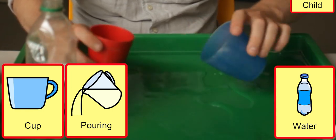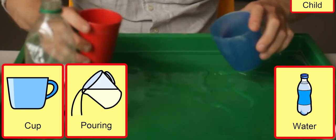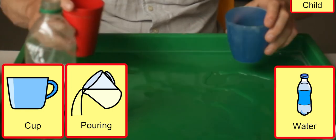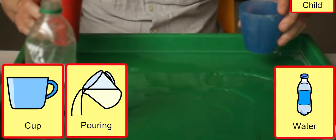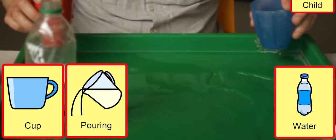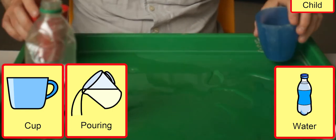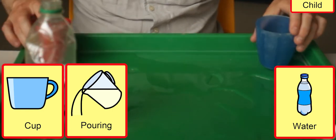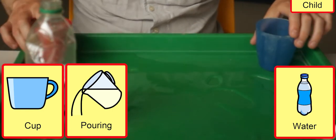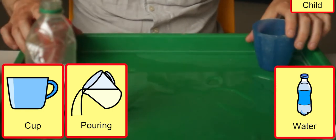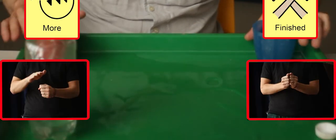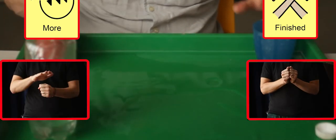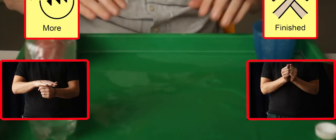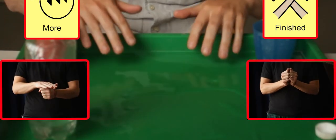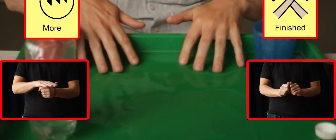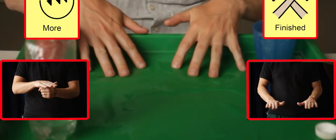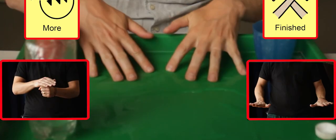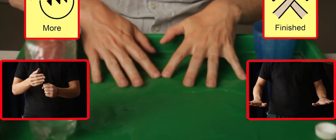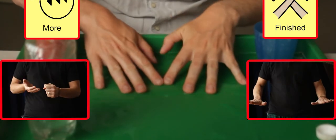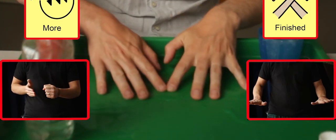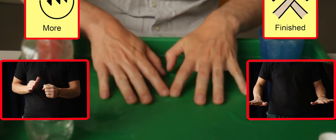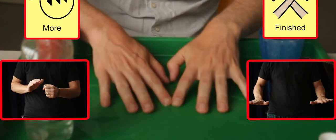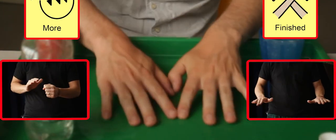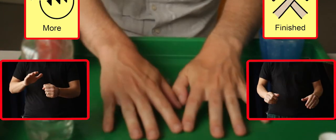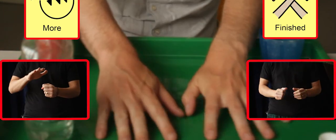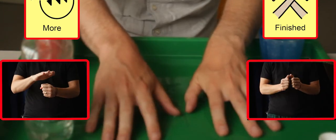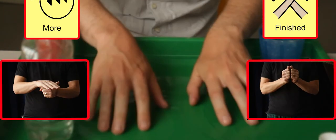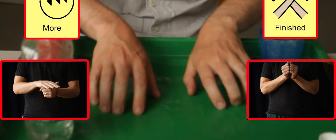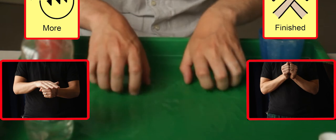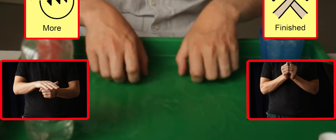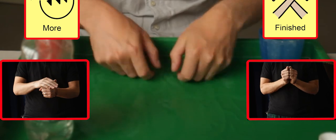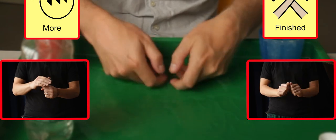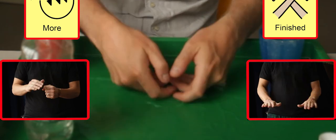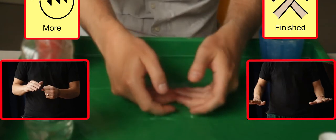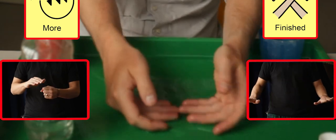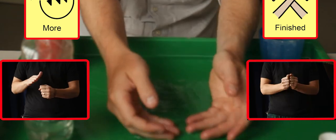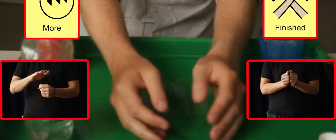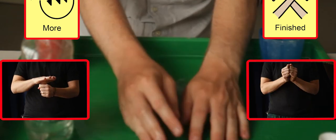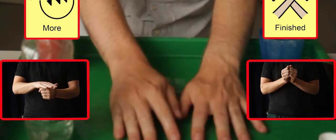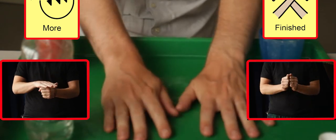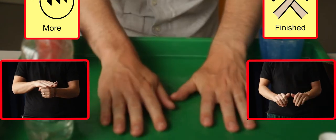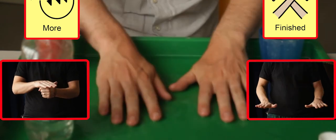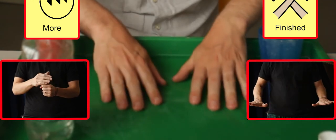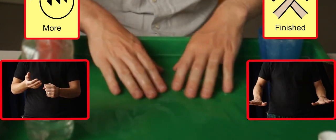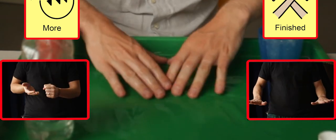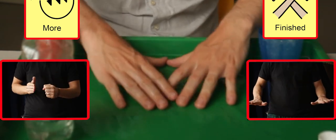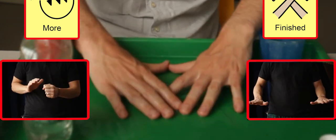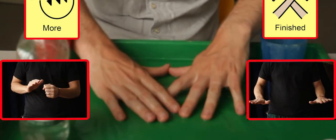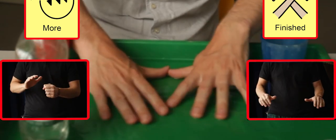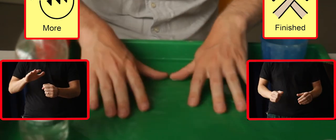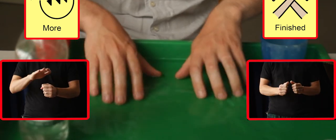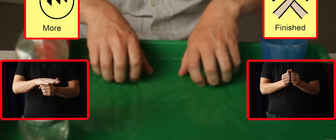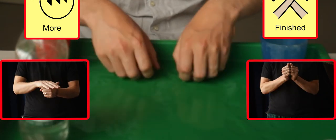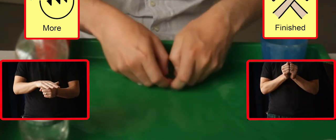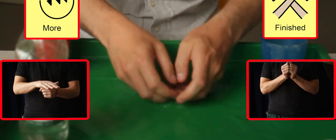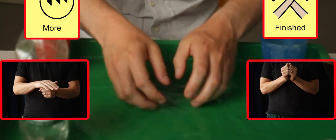Having only given the student a small amount of water, this may also prompt them to request for more or allow